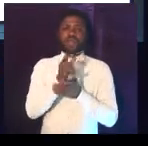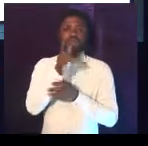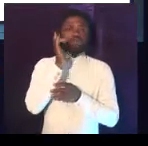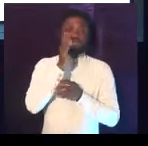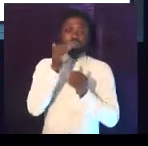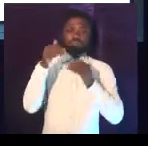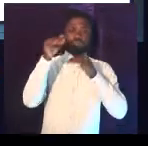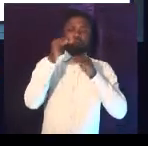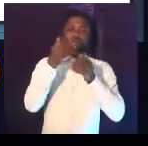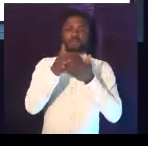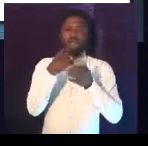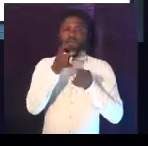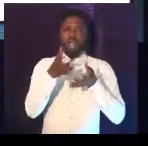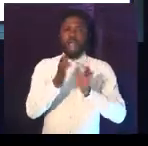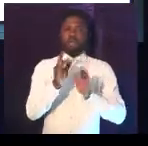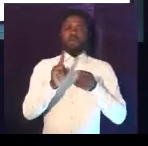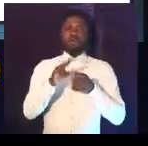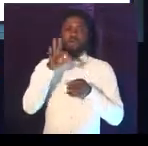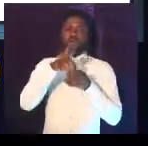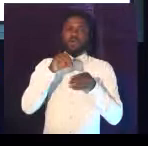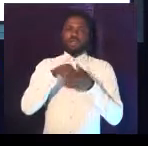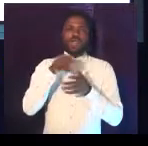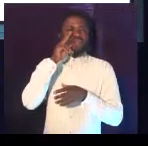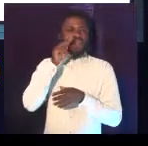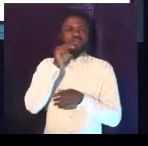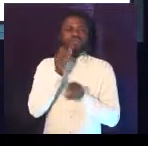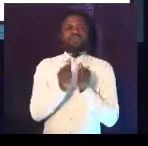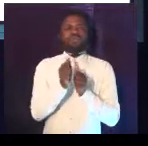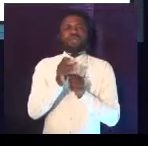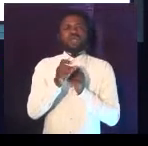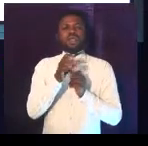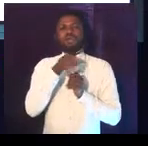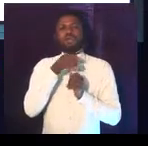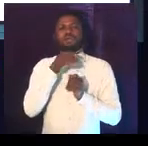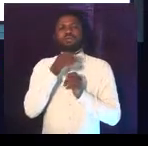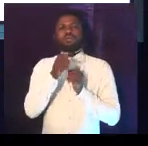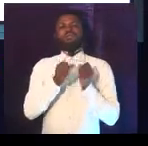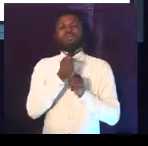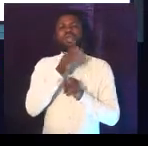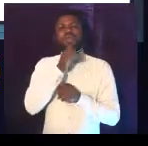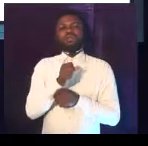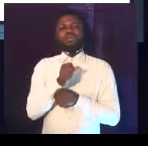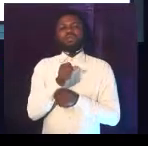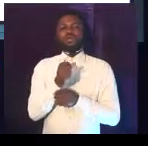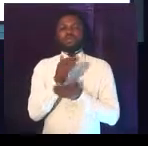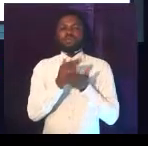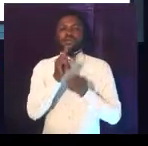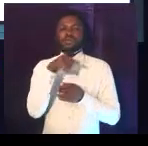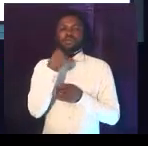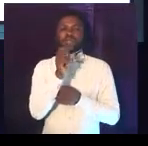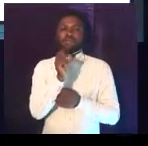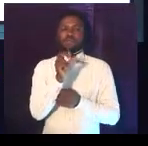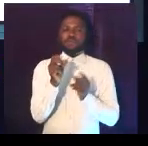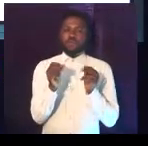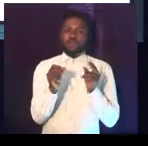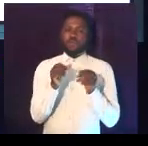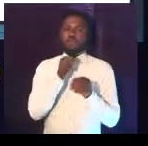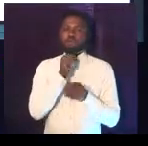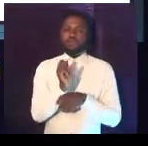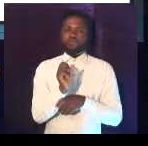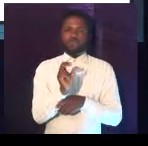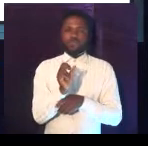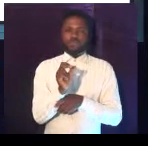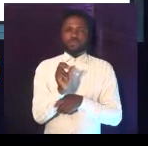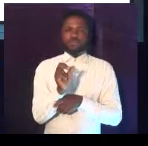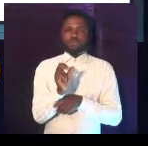that you will get to before you are allowed to vote in Nigeria. Can you tell me the age? When you're up to what age? Somebody said